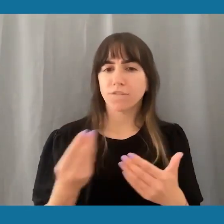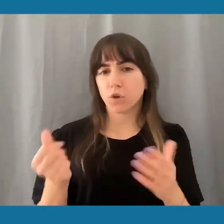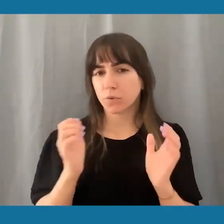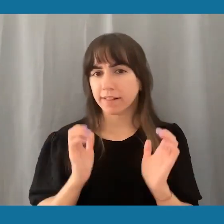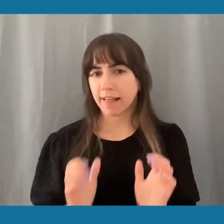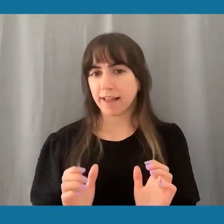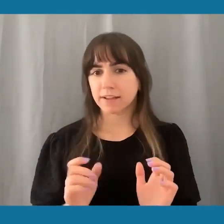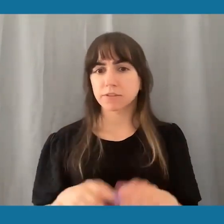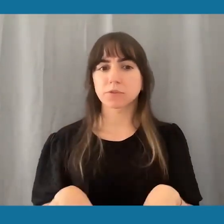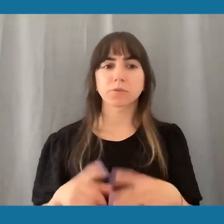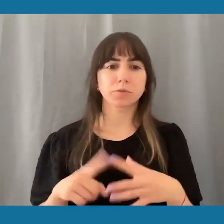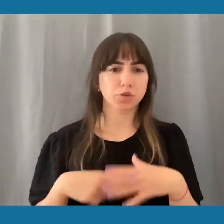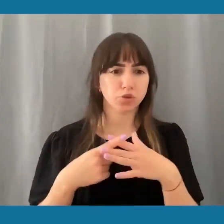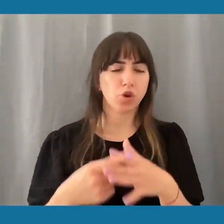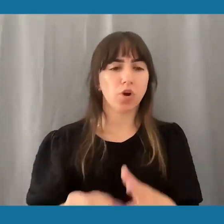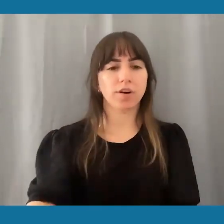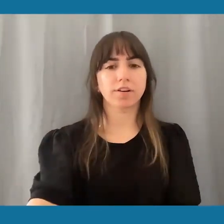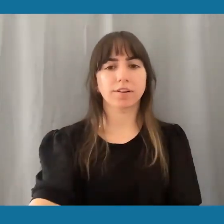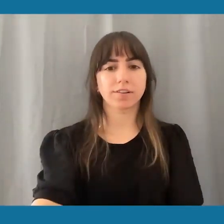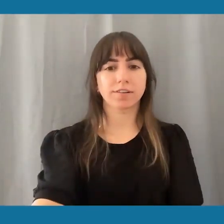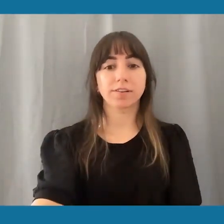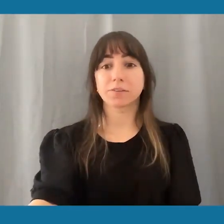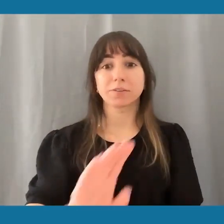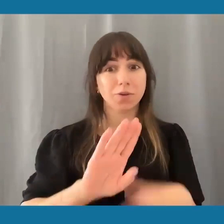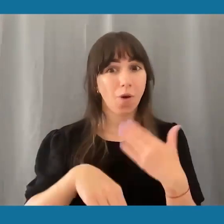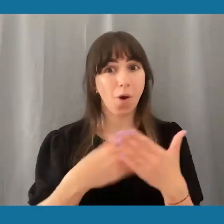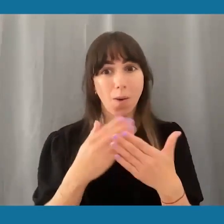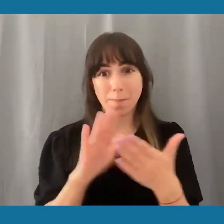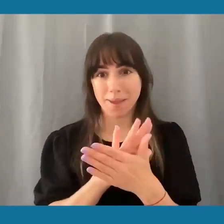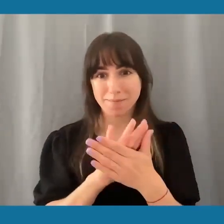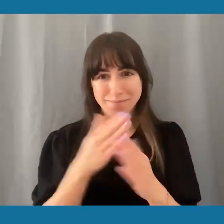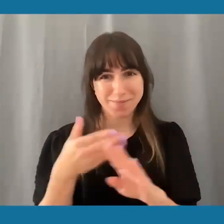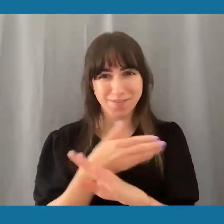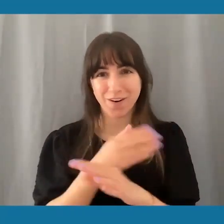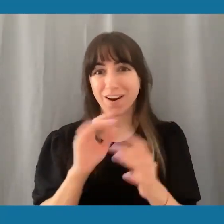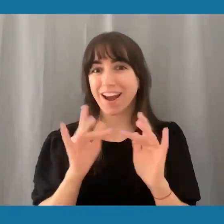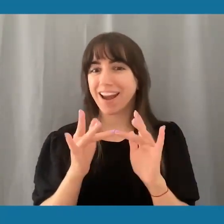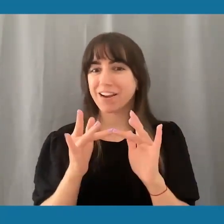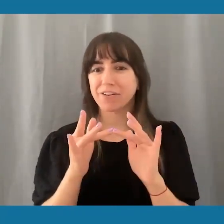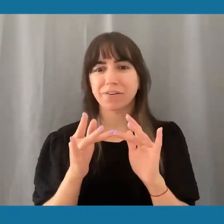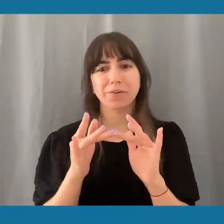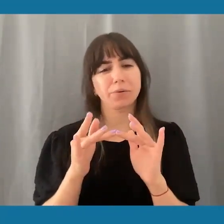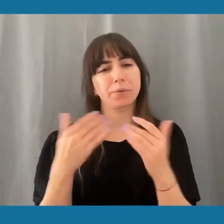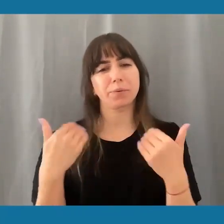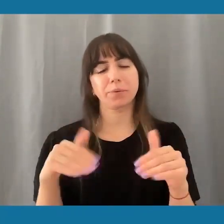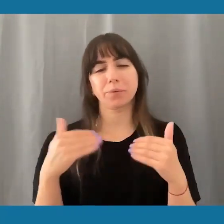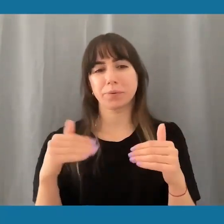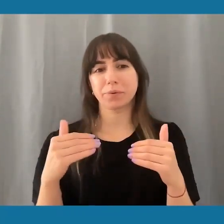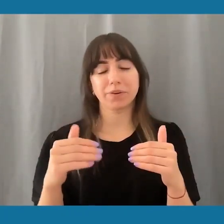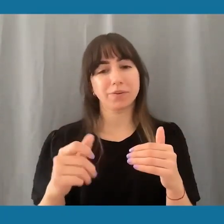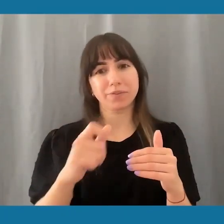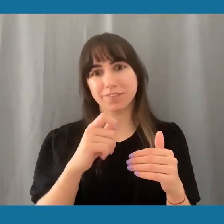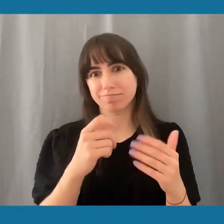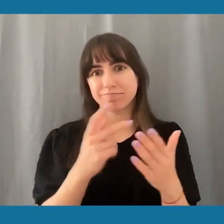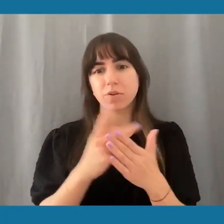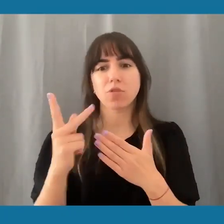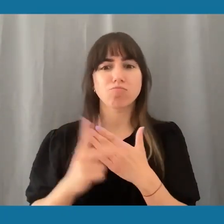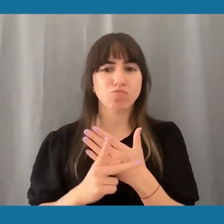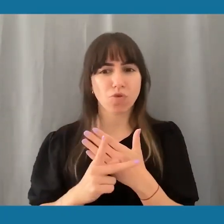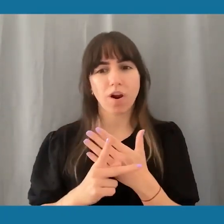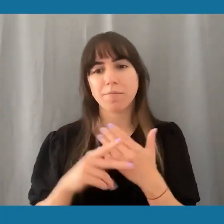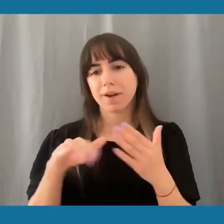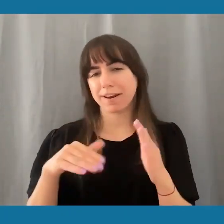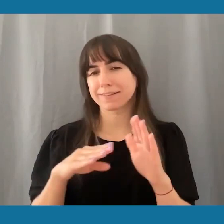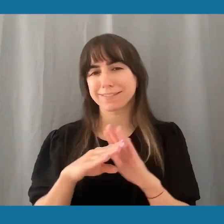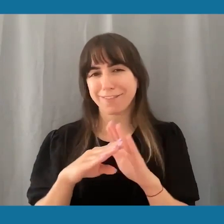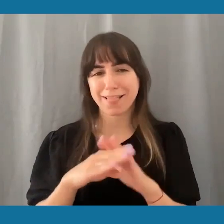well, the programs hadn't been developed, put it that way. So it was all paper. So we had to transmit by paper. Everything was, and we had to do it